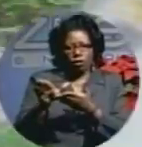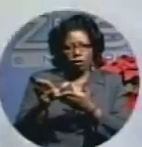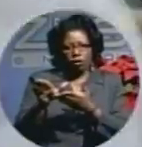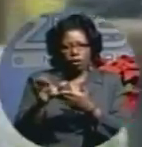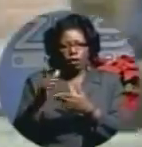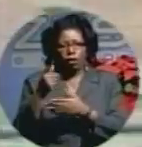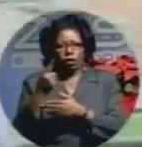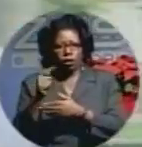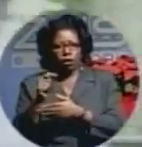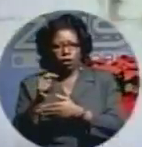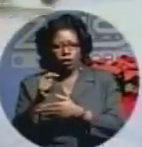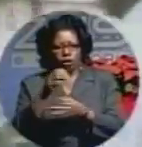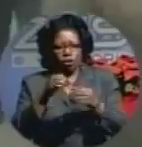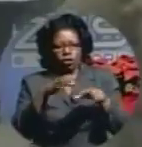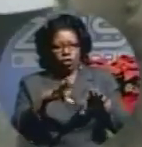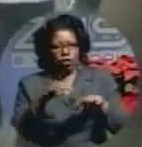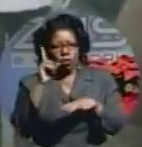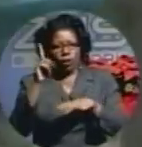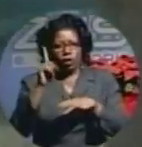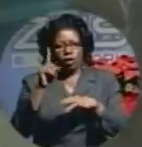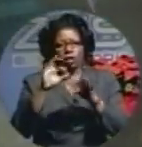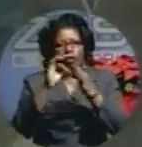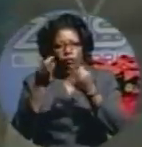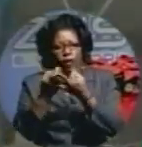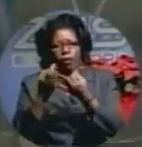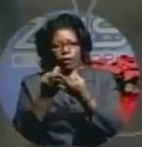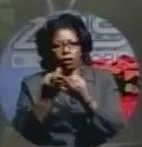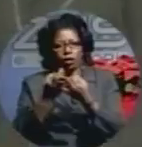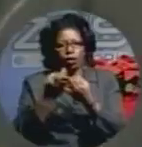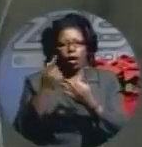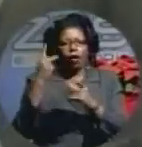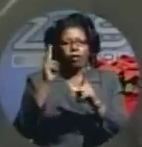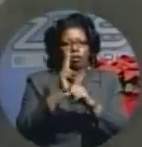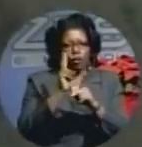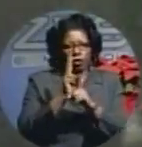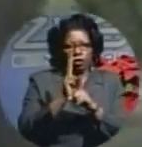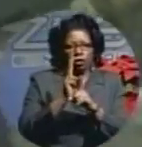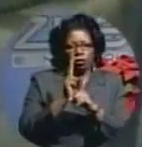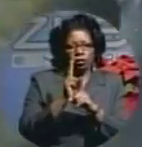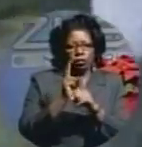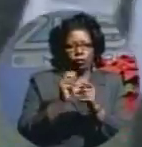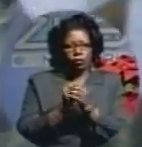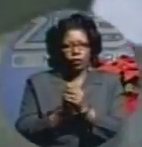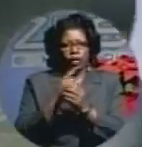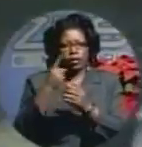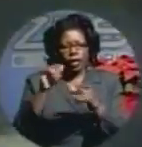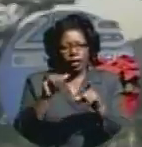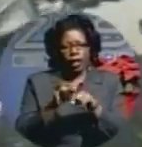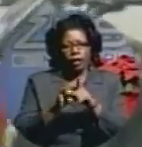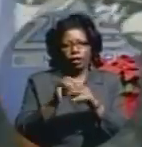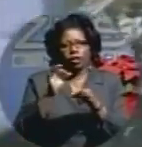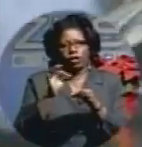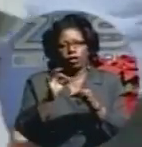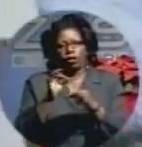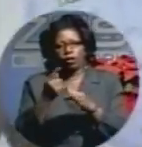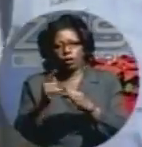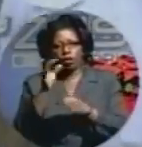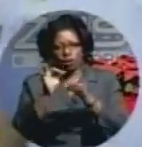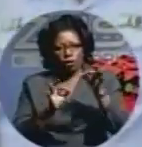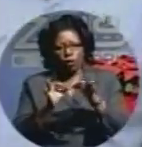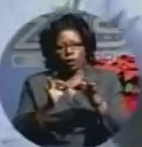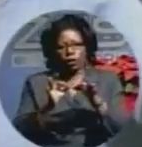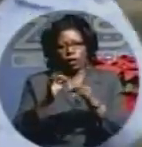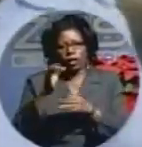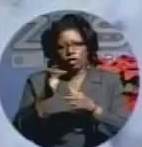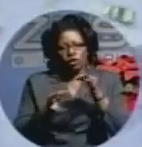is related to the mother of the 12-year-old victim. Justice Isaacs also noted that the court has to ensure that justice is not